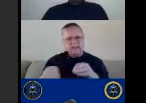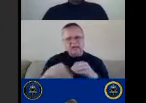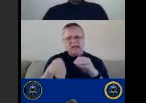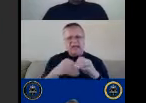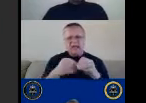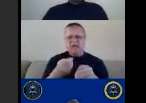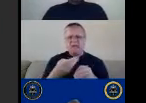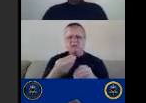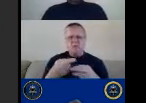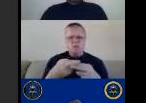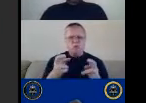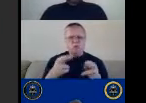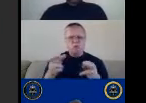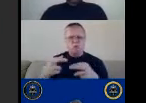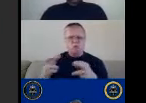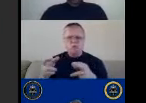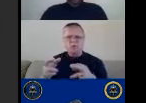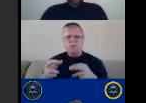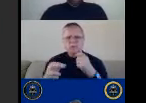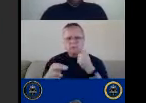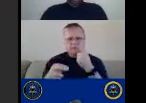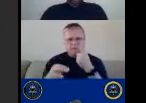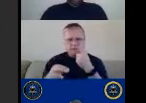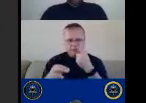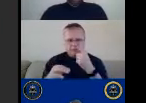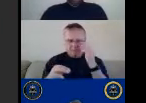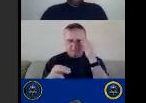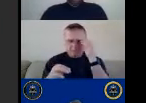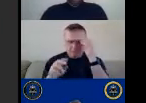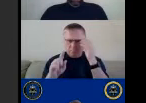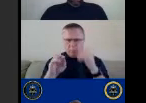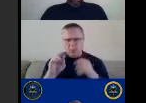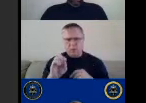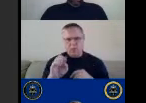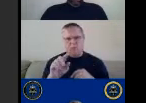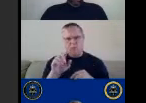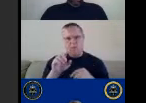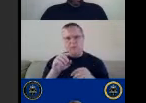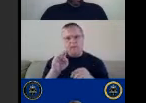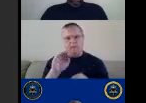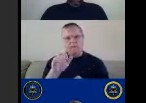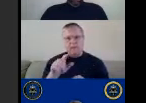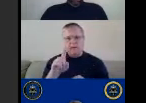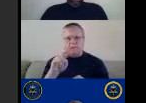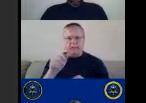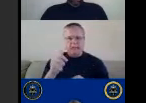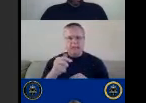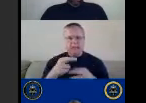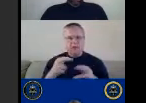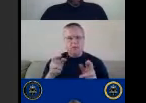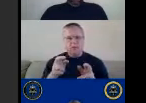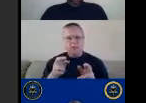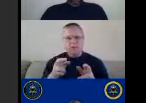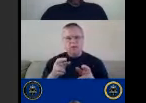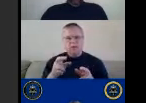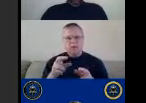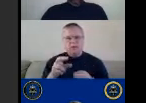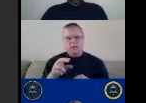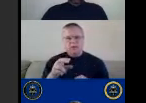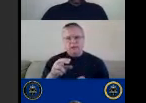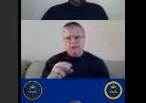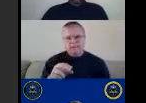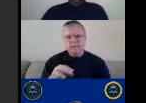rooms, fire command room, fire command center, leasing office, mailroom, package room. The existing hatched area